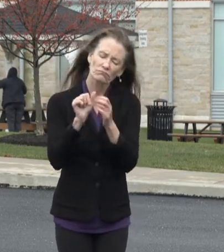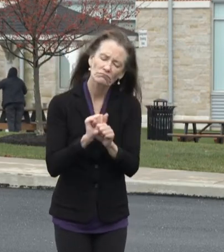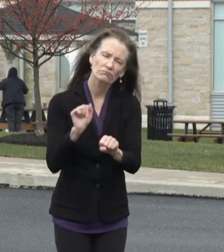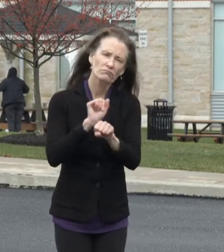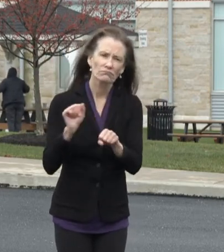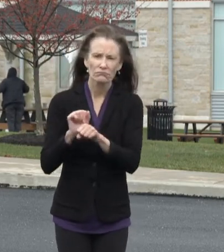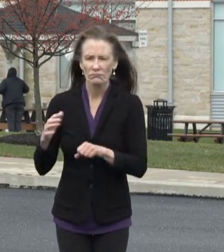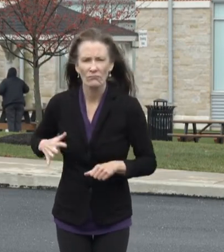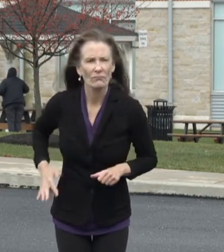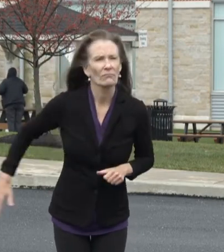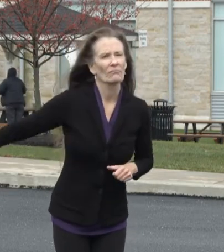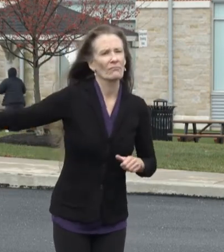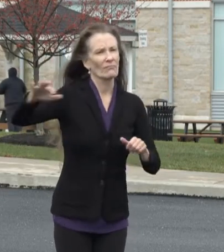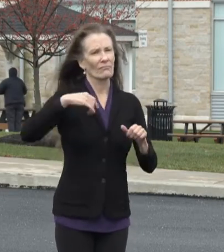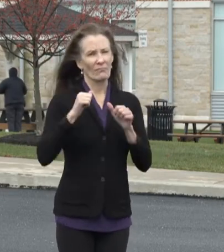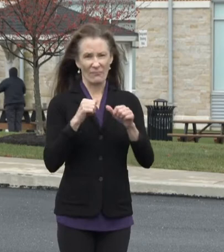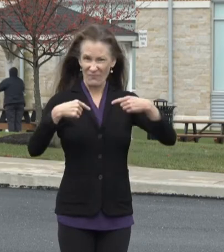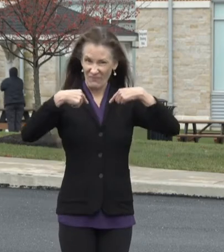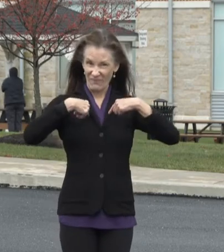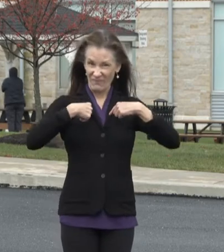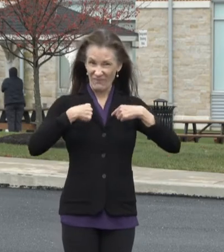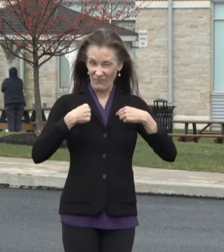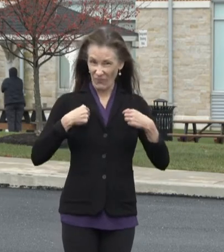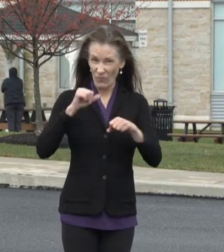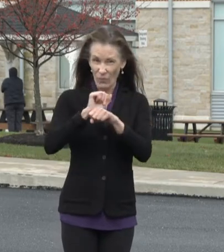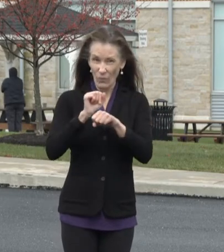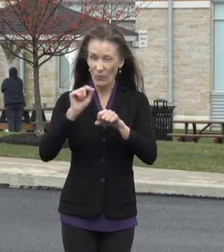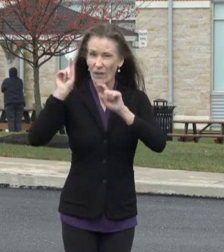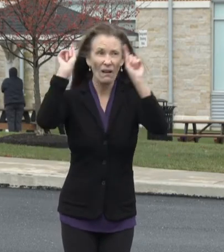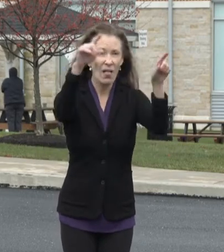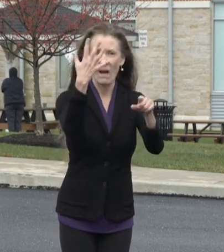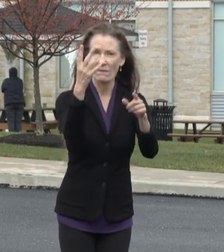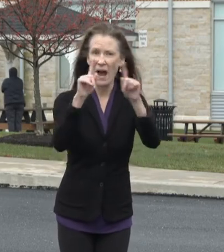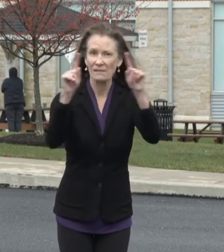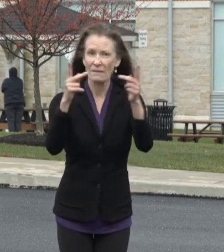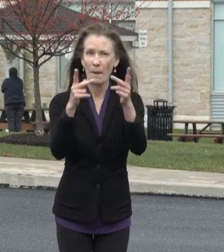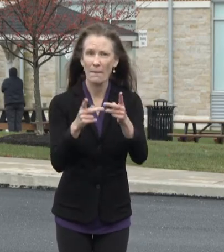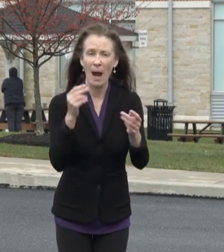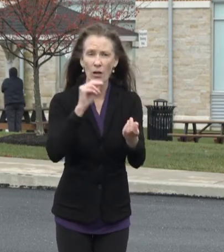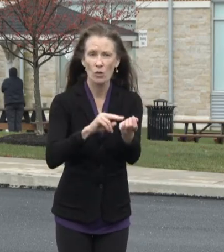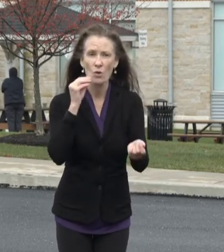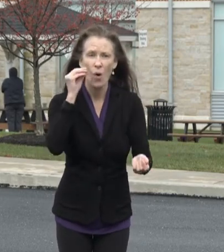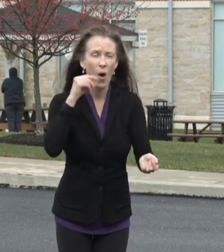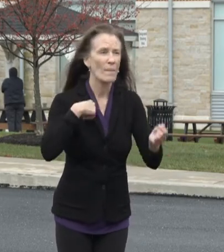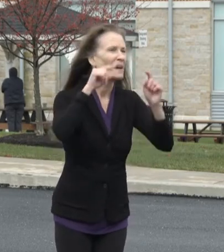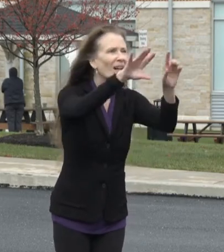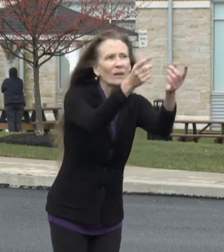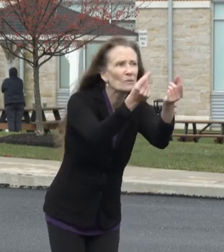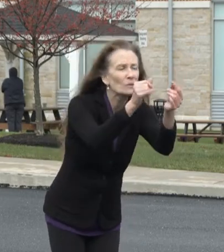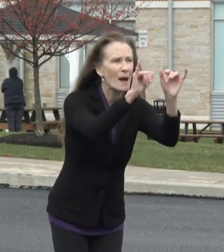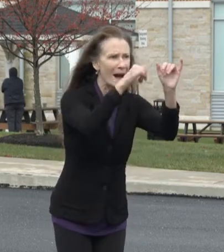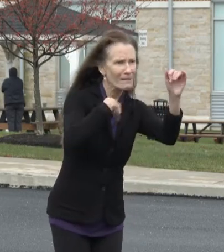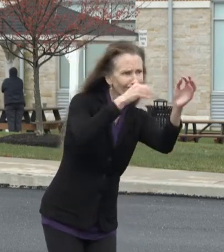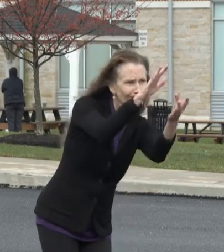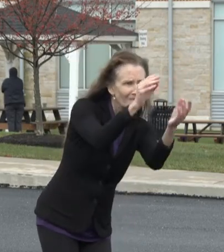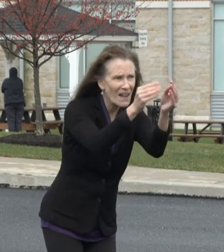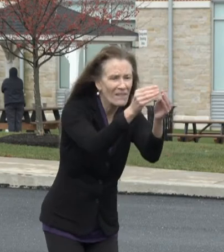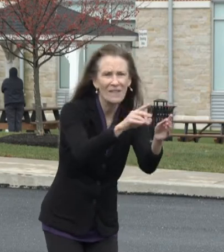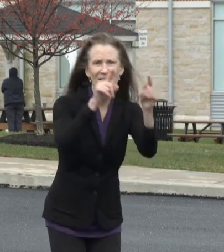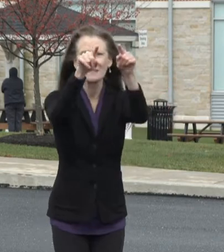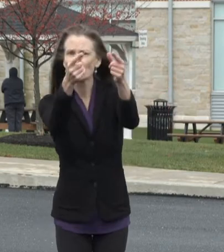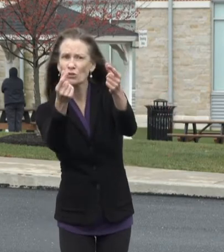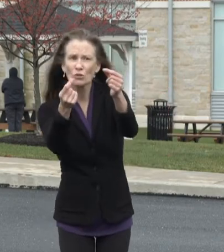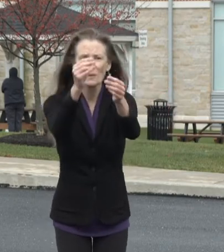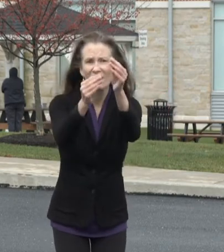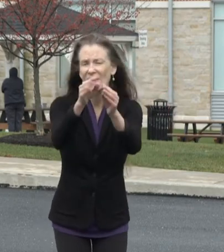week have done 5 site visits to nursing homes to assess their need for the Guard to come in. So you can see